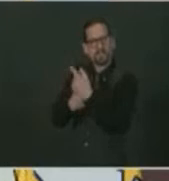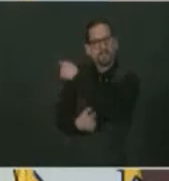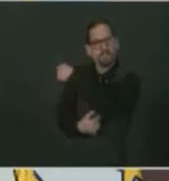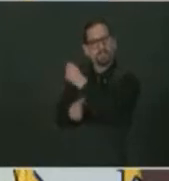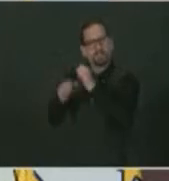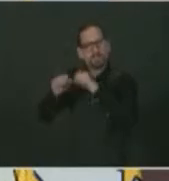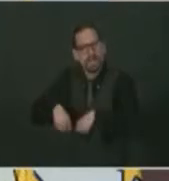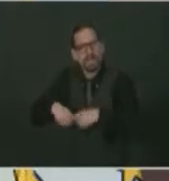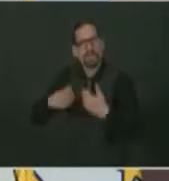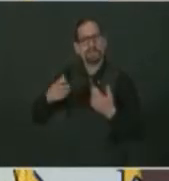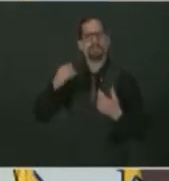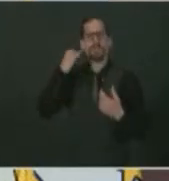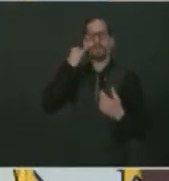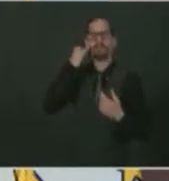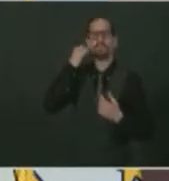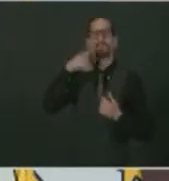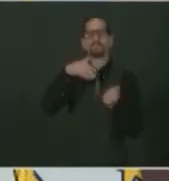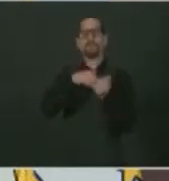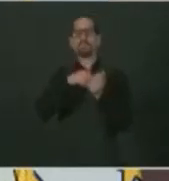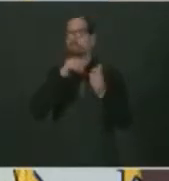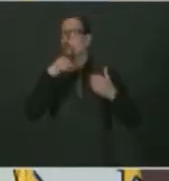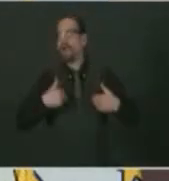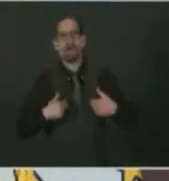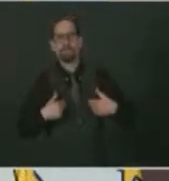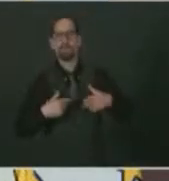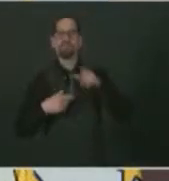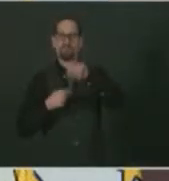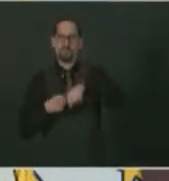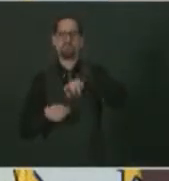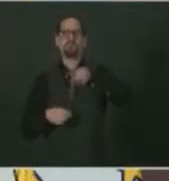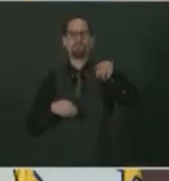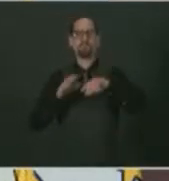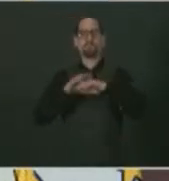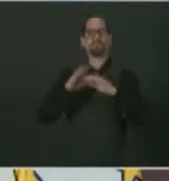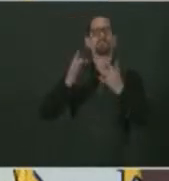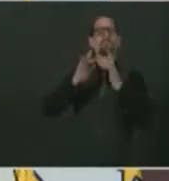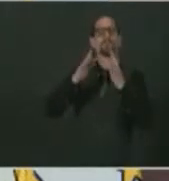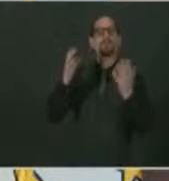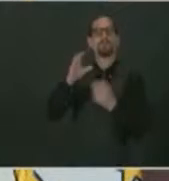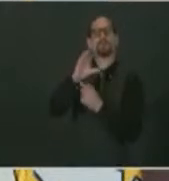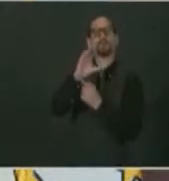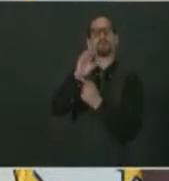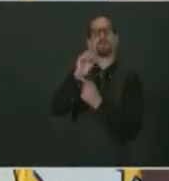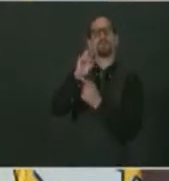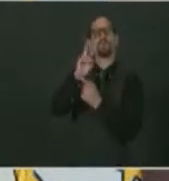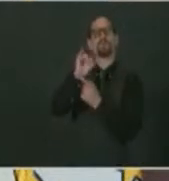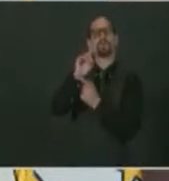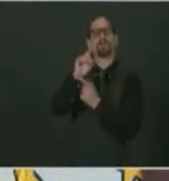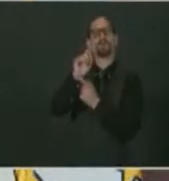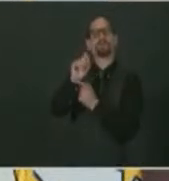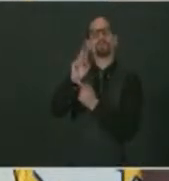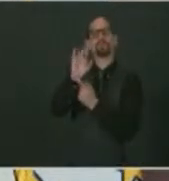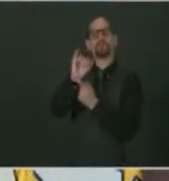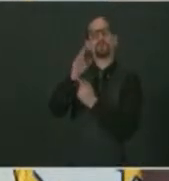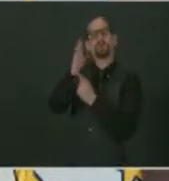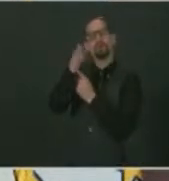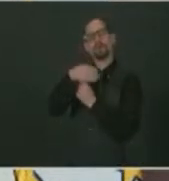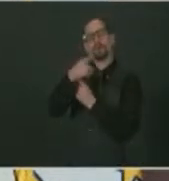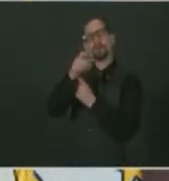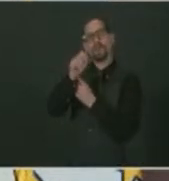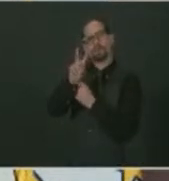covid.ri.gov/treatment or call our info line and ask about getting access to treatment. On